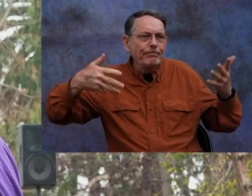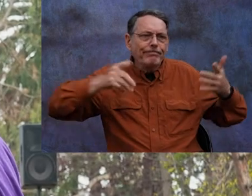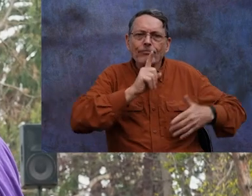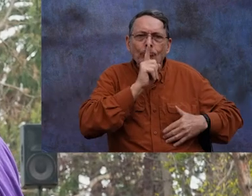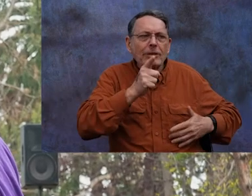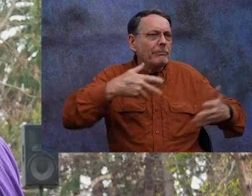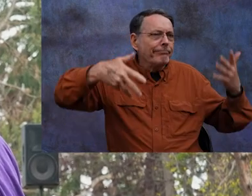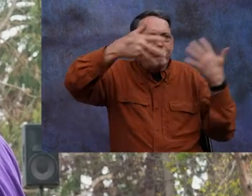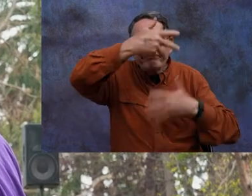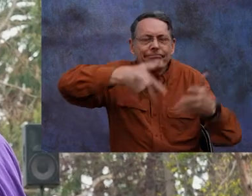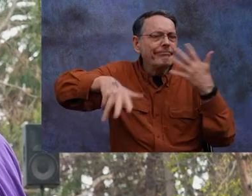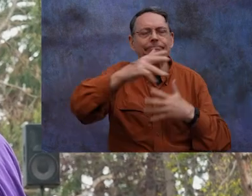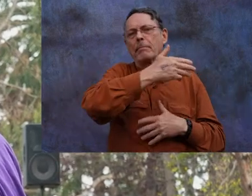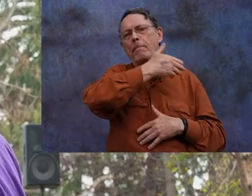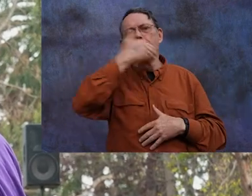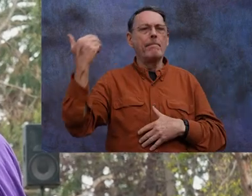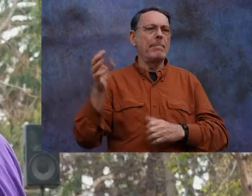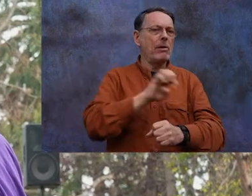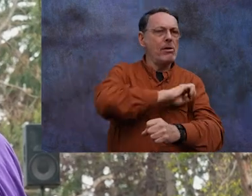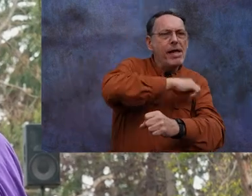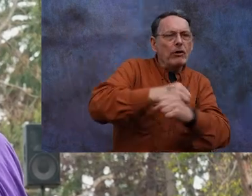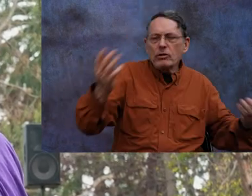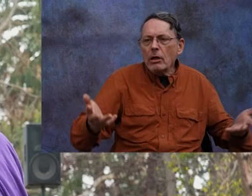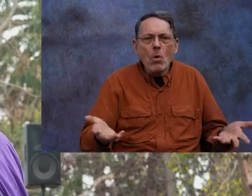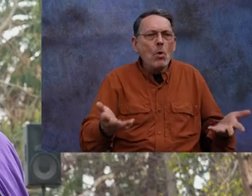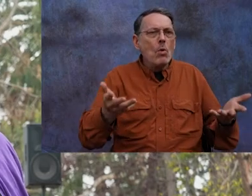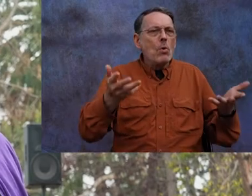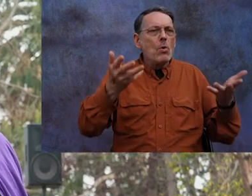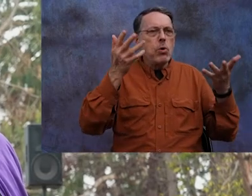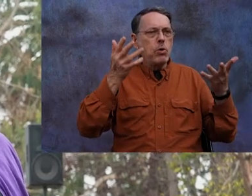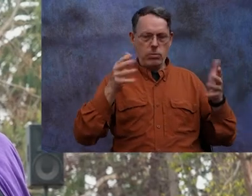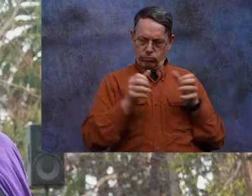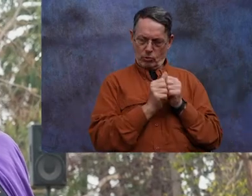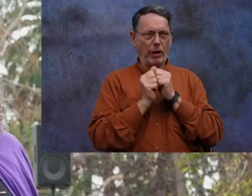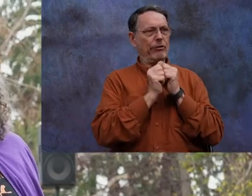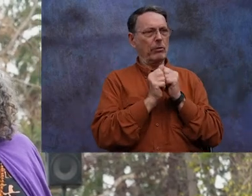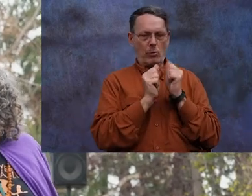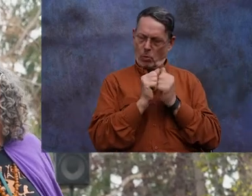just very, very different when we are all here together in our bodies. Mm-hmm. So